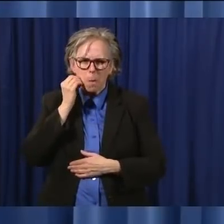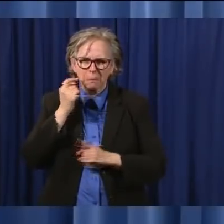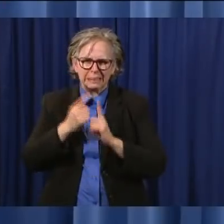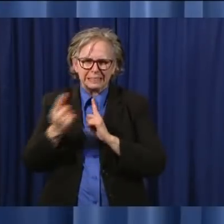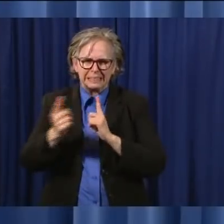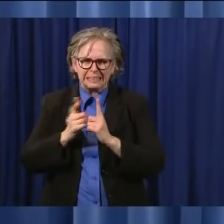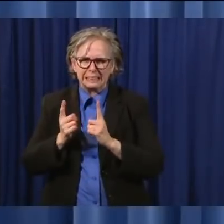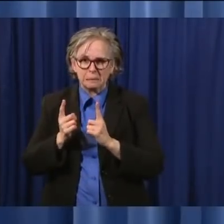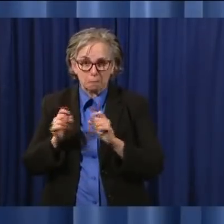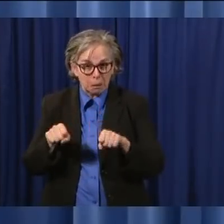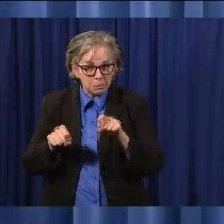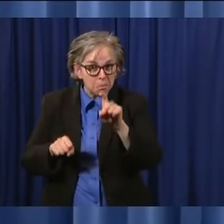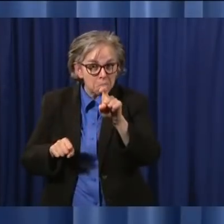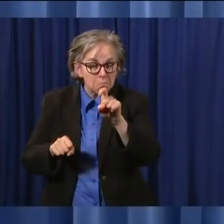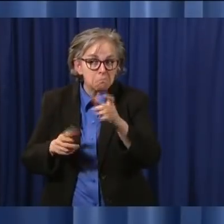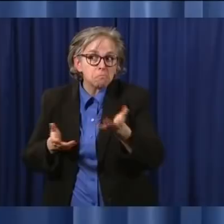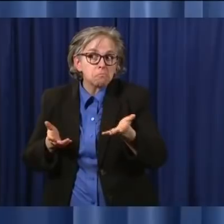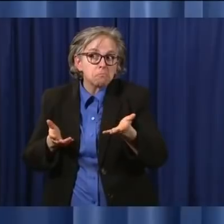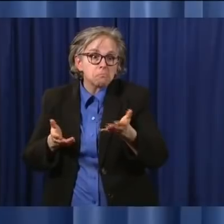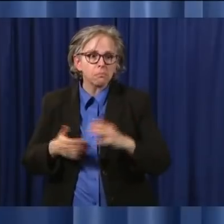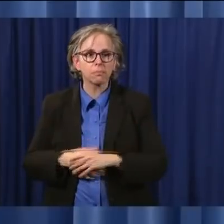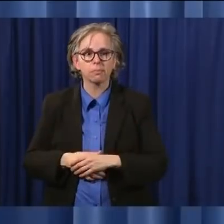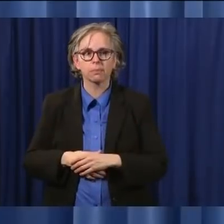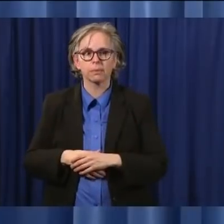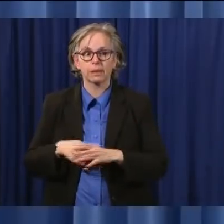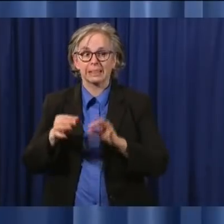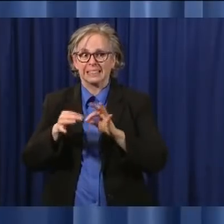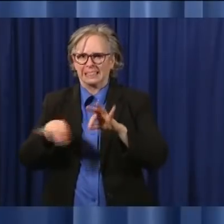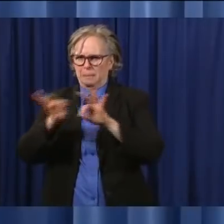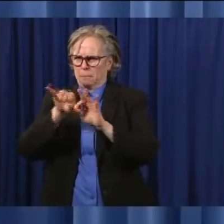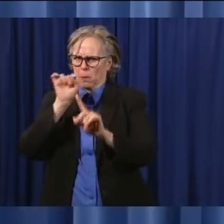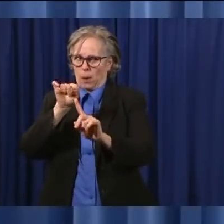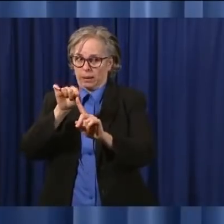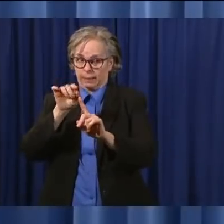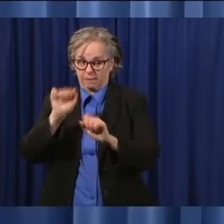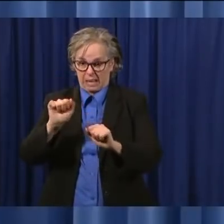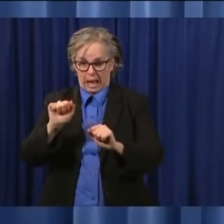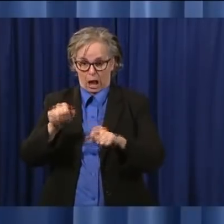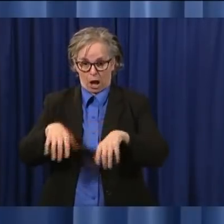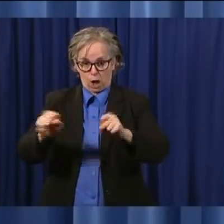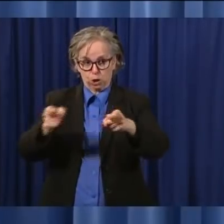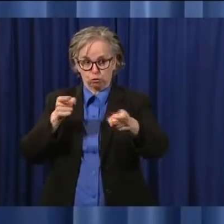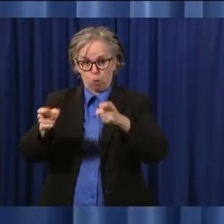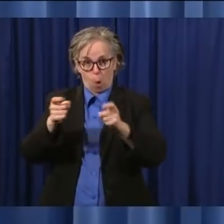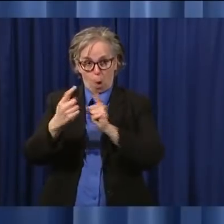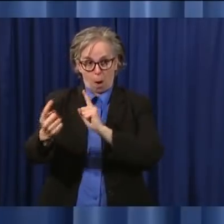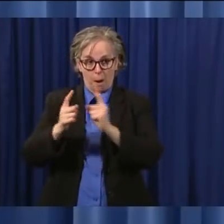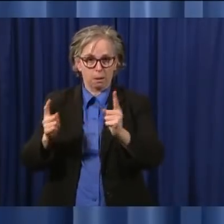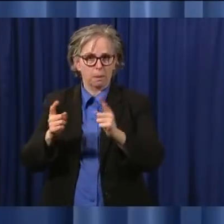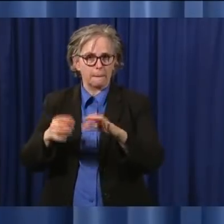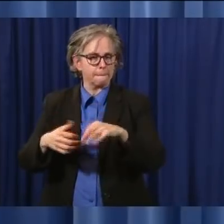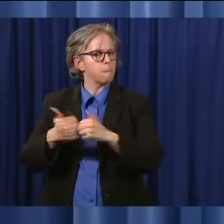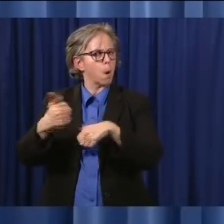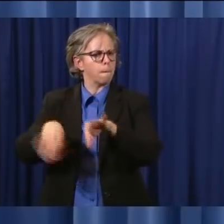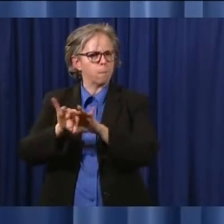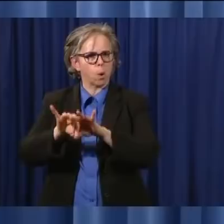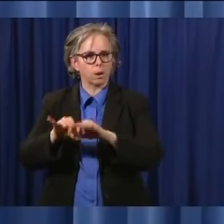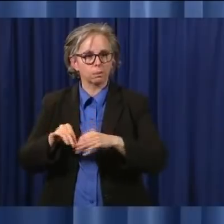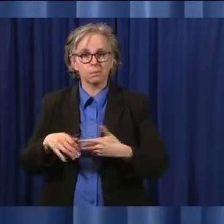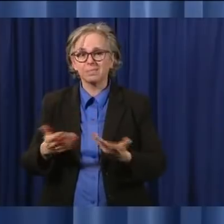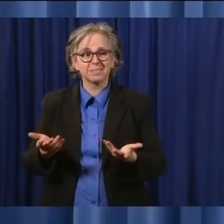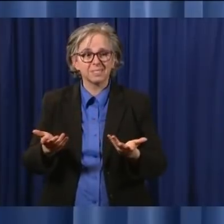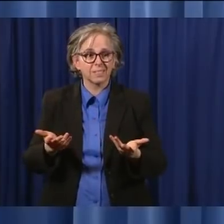establish that and control that, that is the most important thing. Again, these are decisions, though,